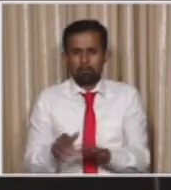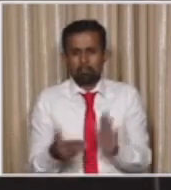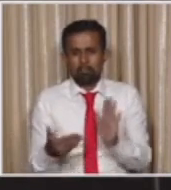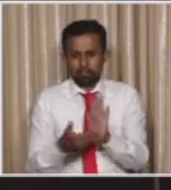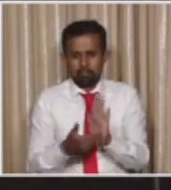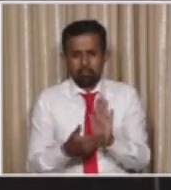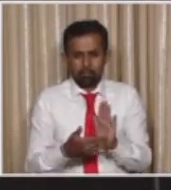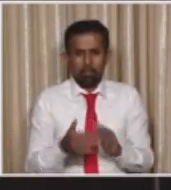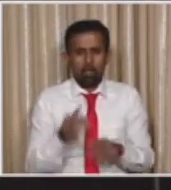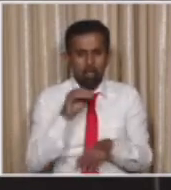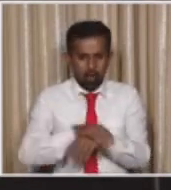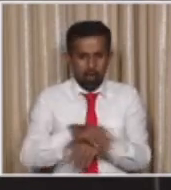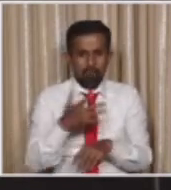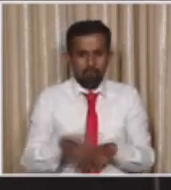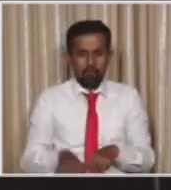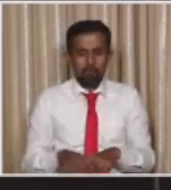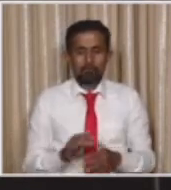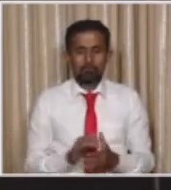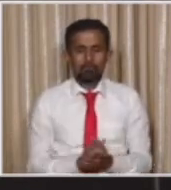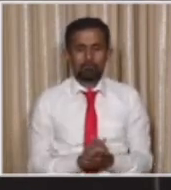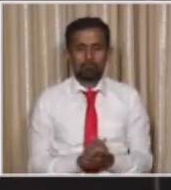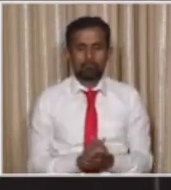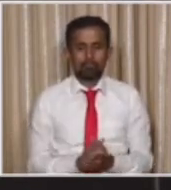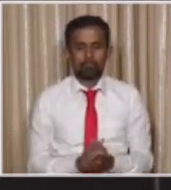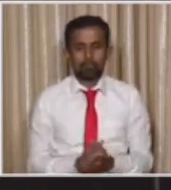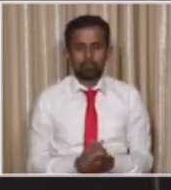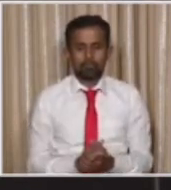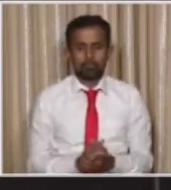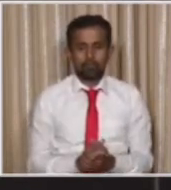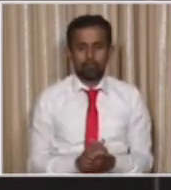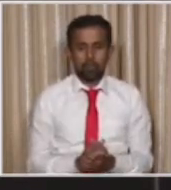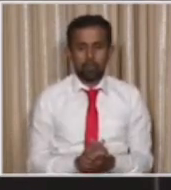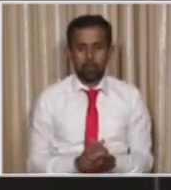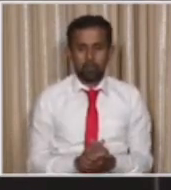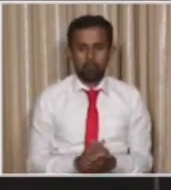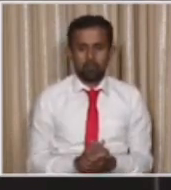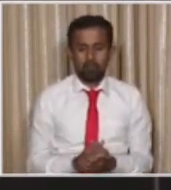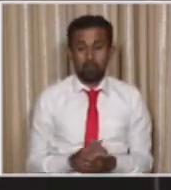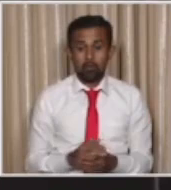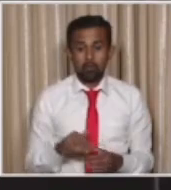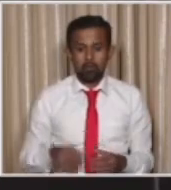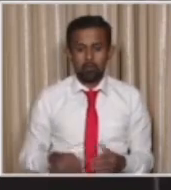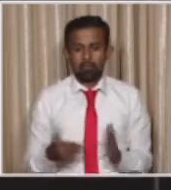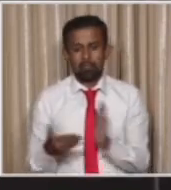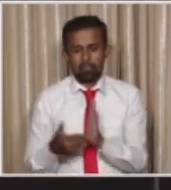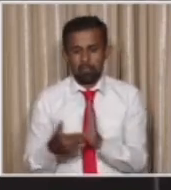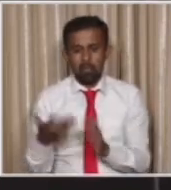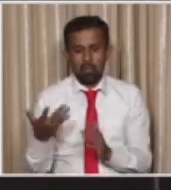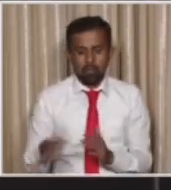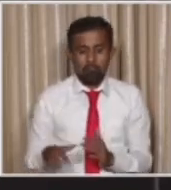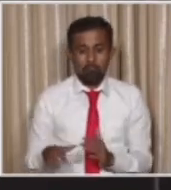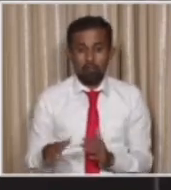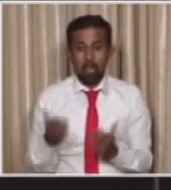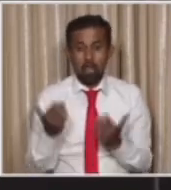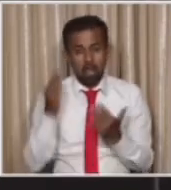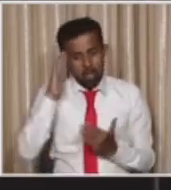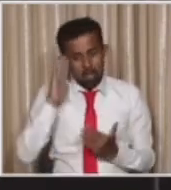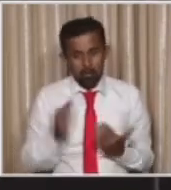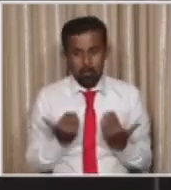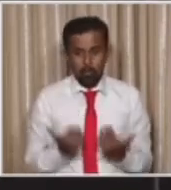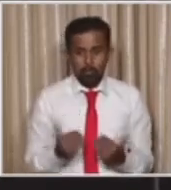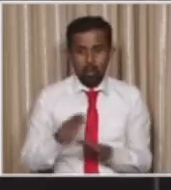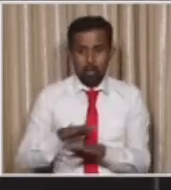facilities for oppressed castes are said to be of lower quality than in schools with dominant caste children. Wagema